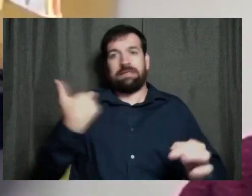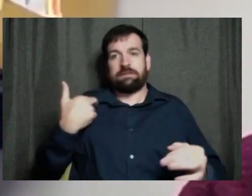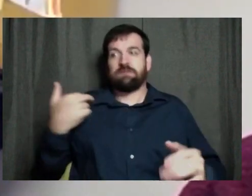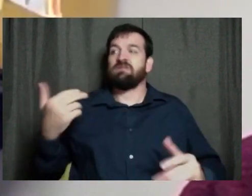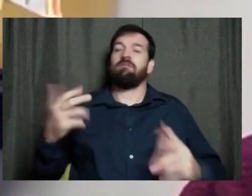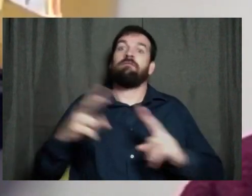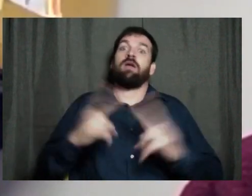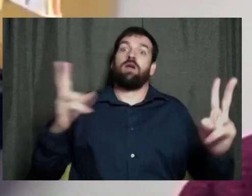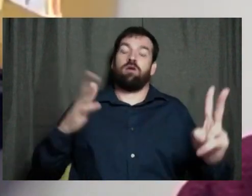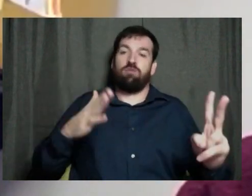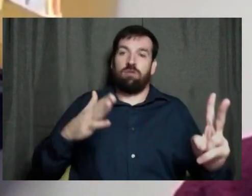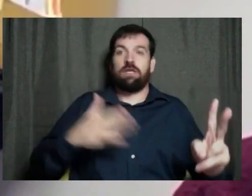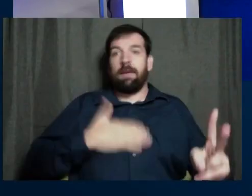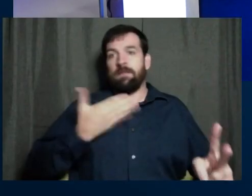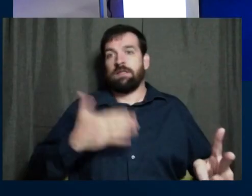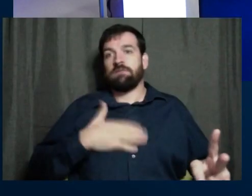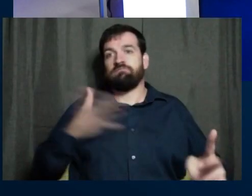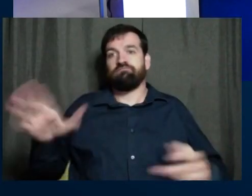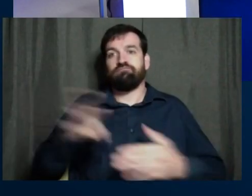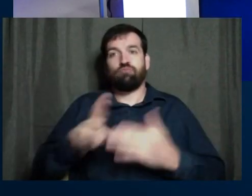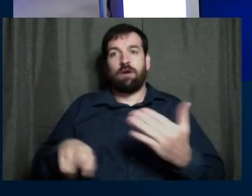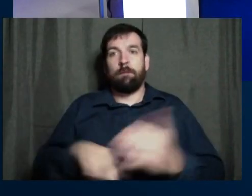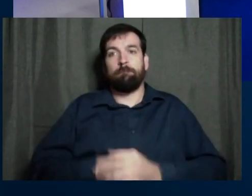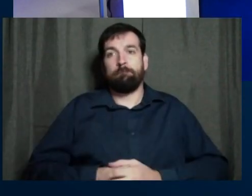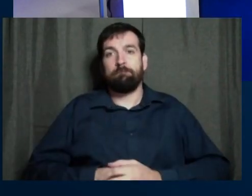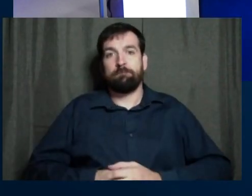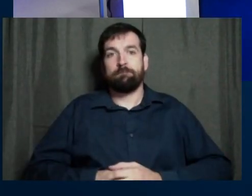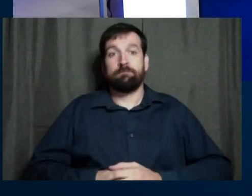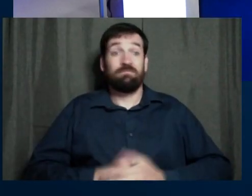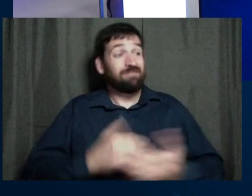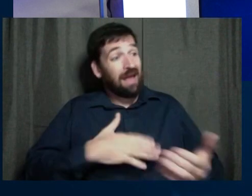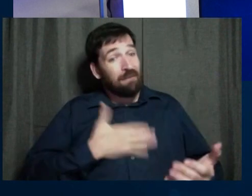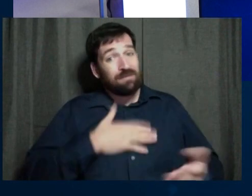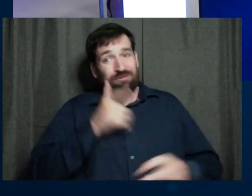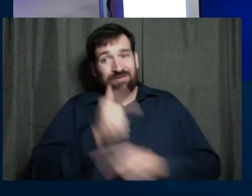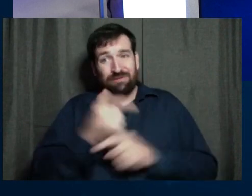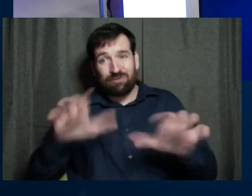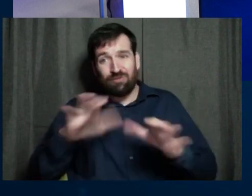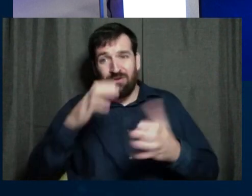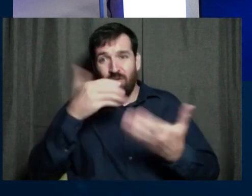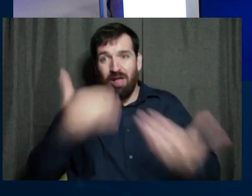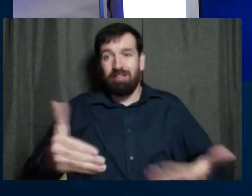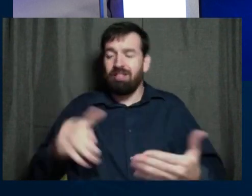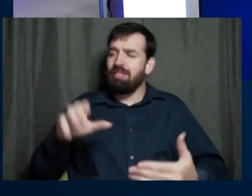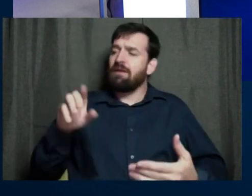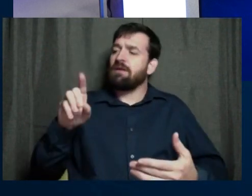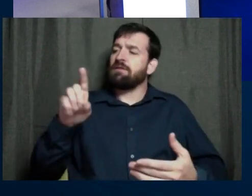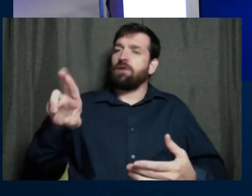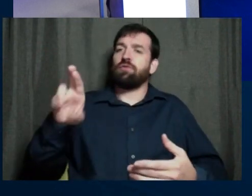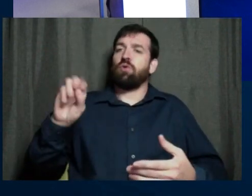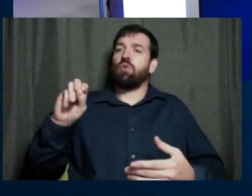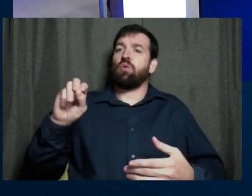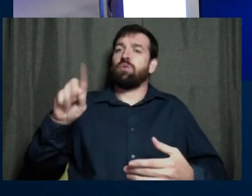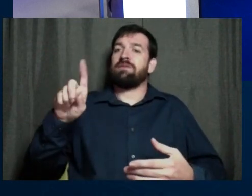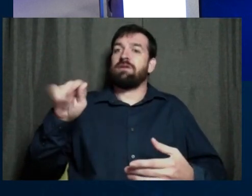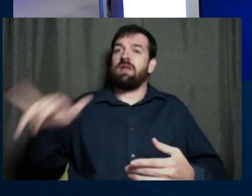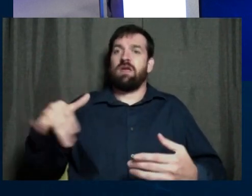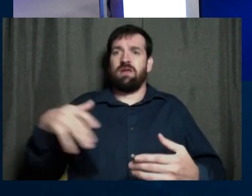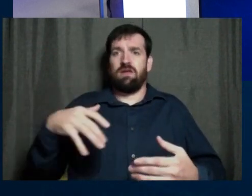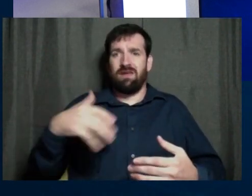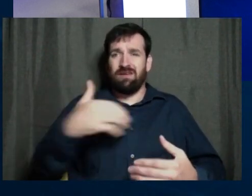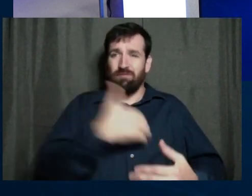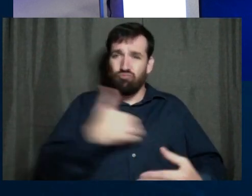the outcome for herself as well. Well, I'm glad she's doing well. Dr. Oday, taking off your breast, it's a really